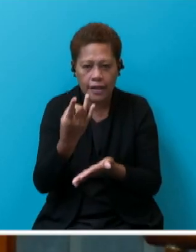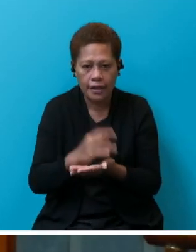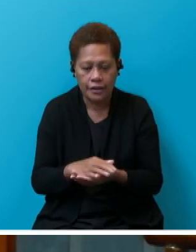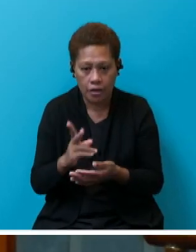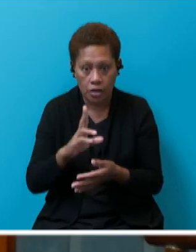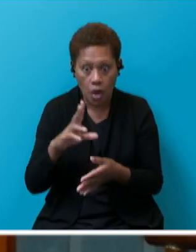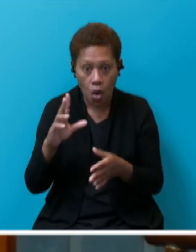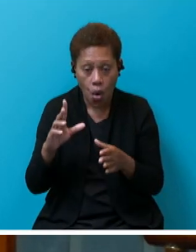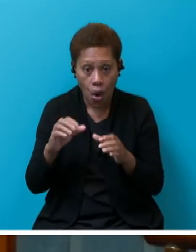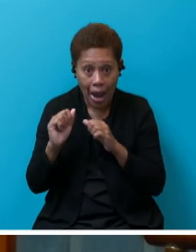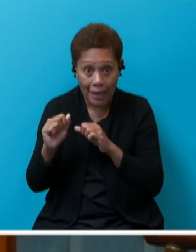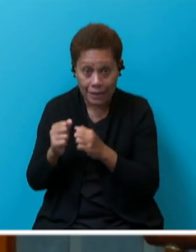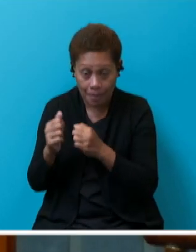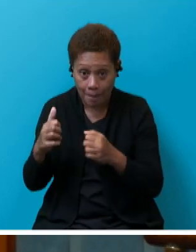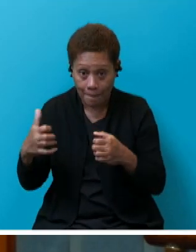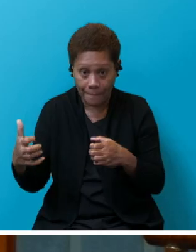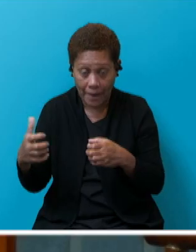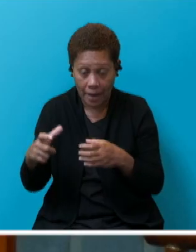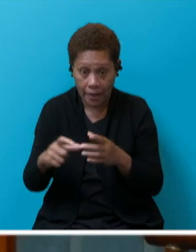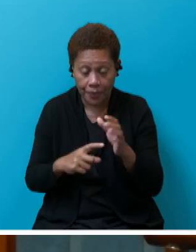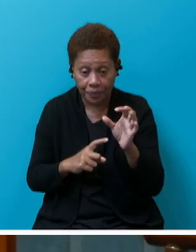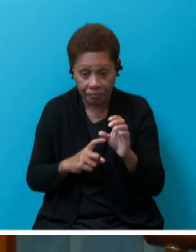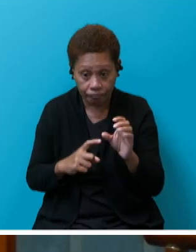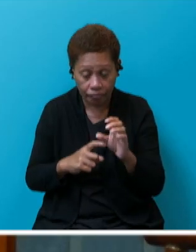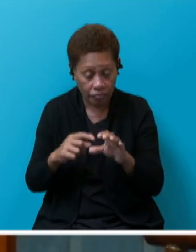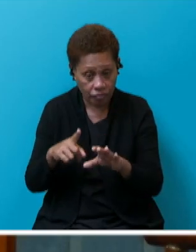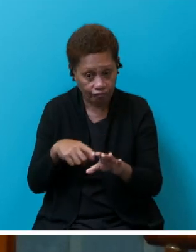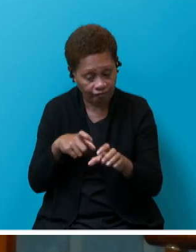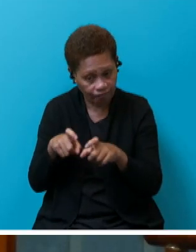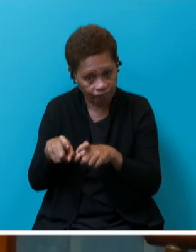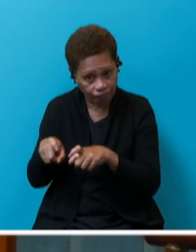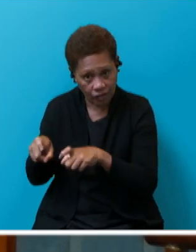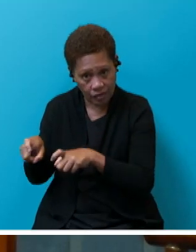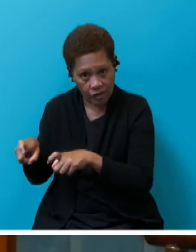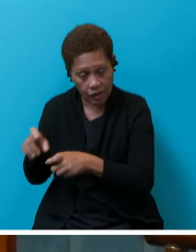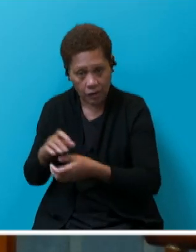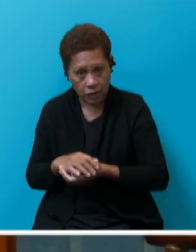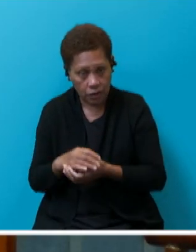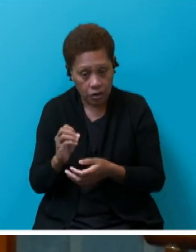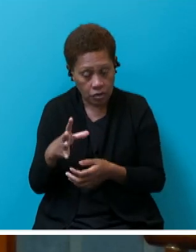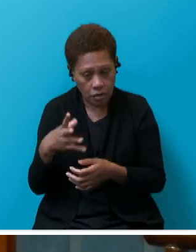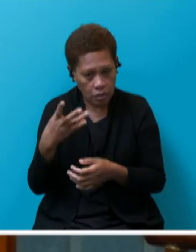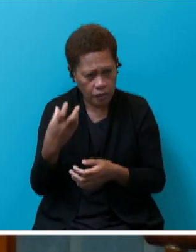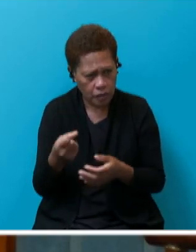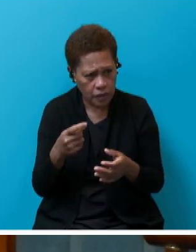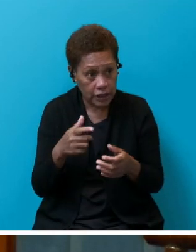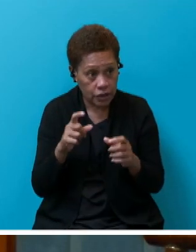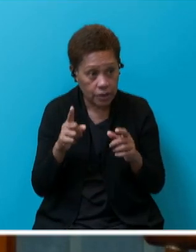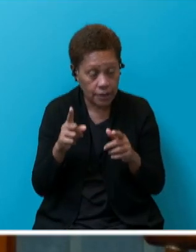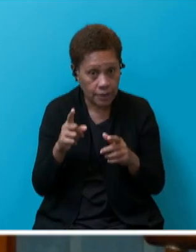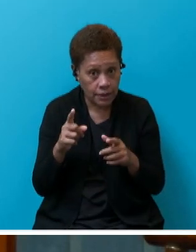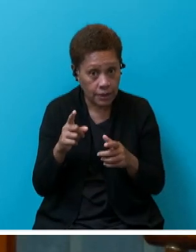expand operations, and ensure long-term sustainability. The small offer regime is seen as a